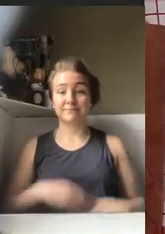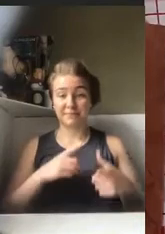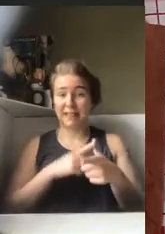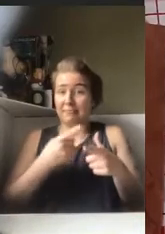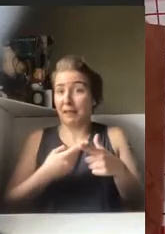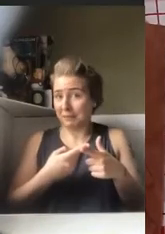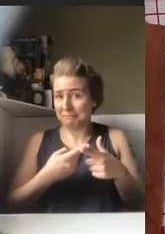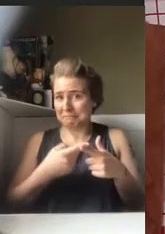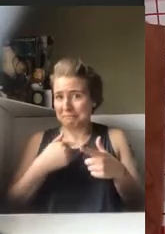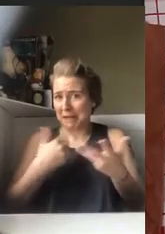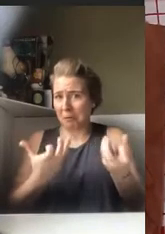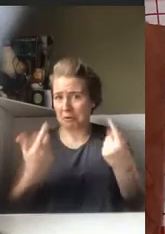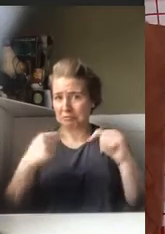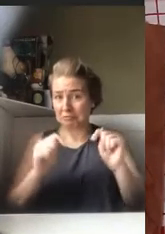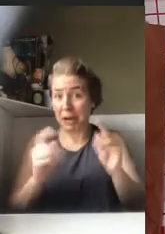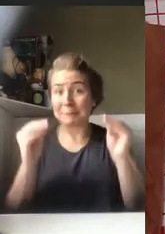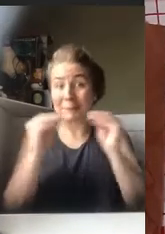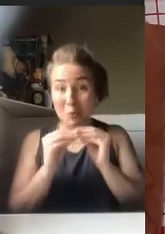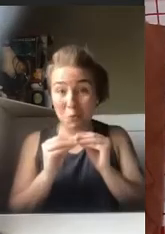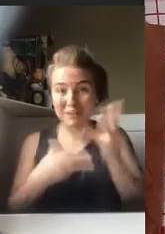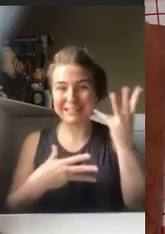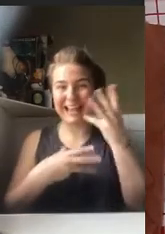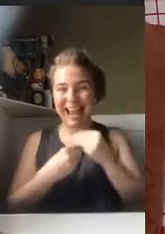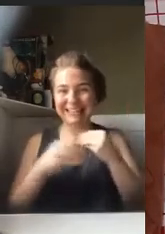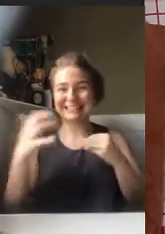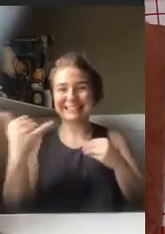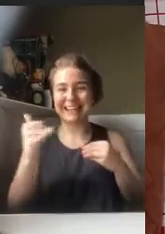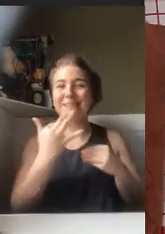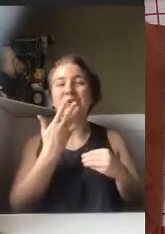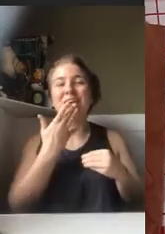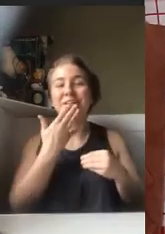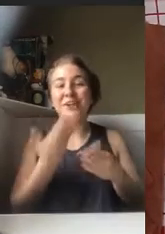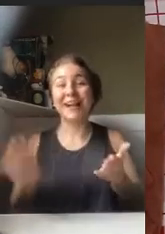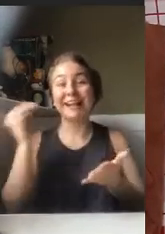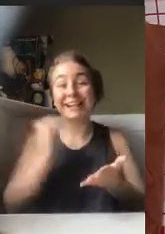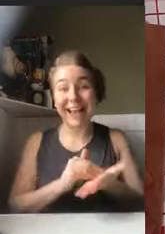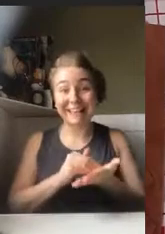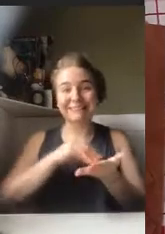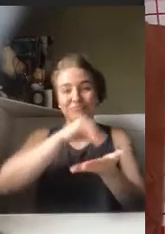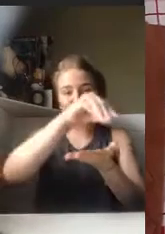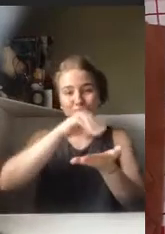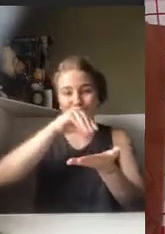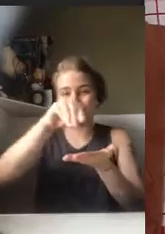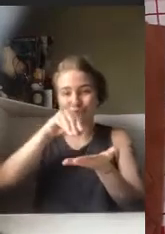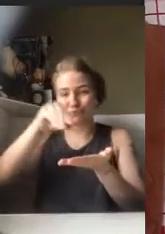And then I decided to take a third color and go over it again.